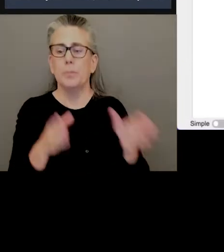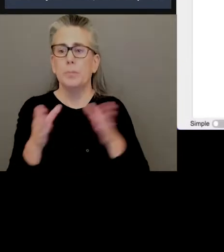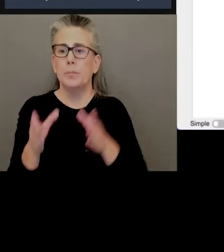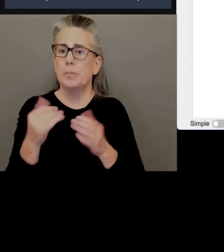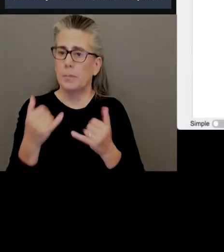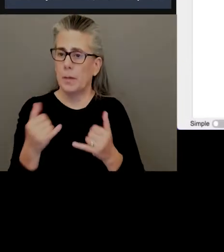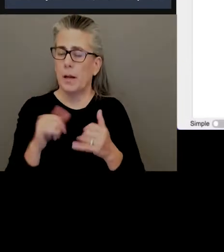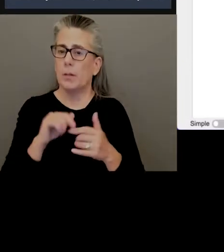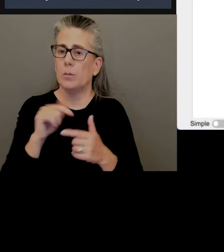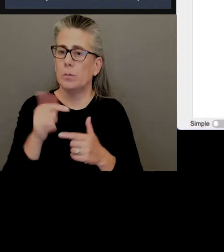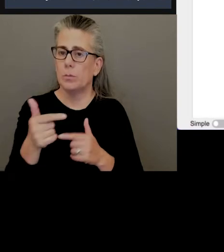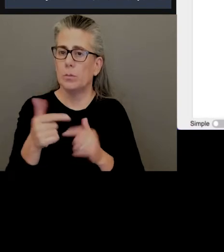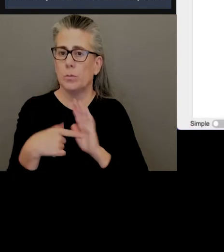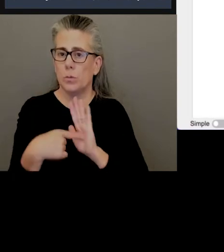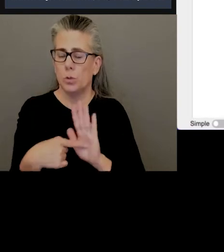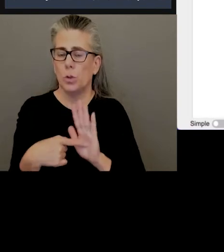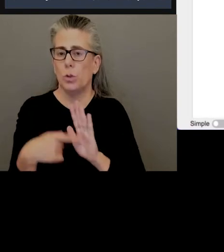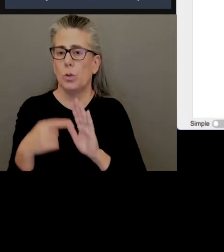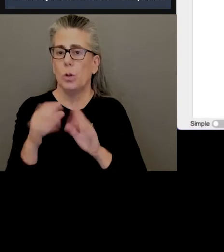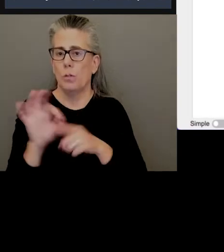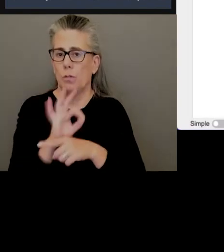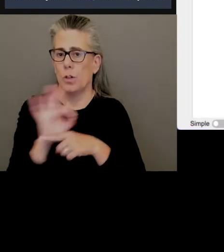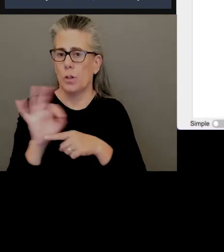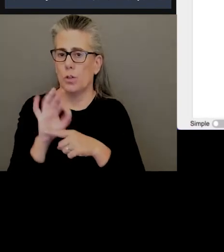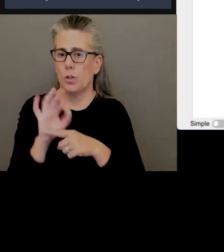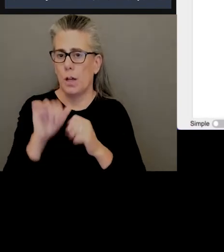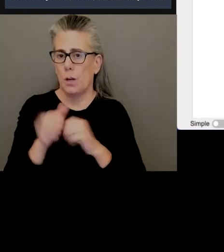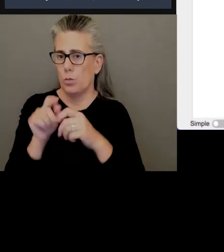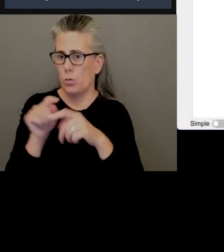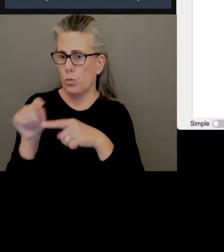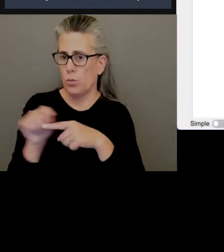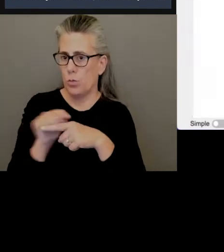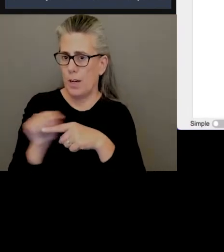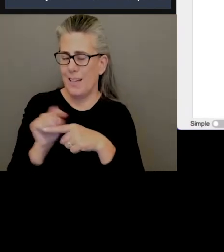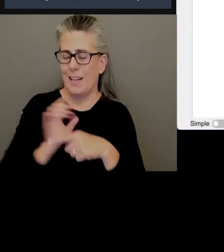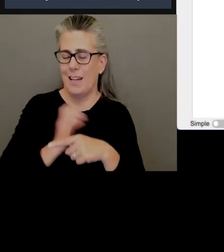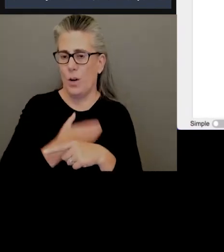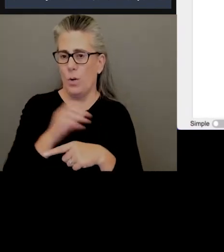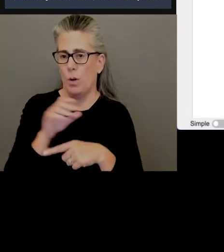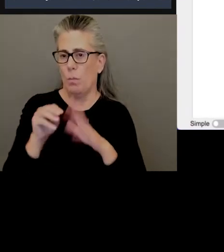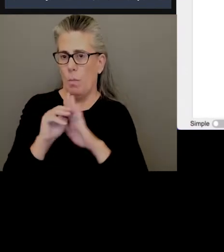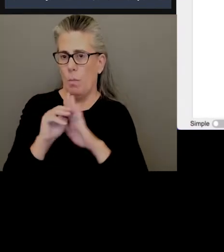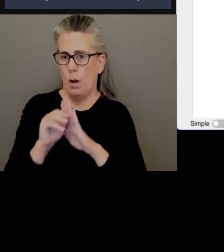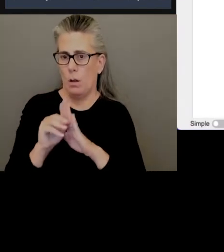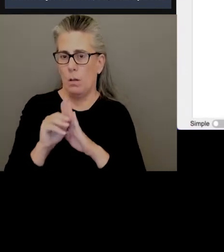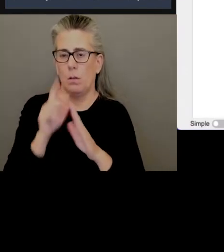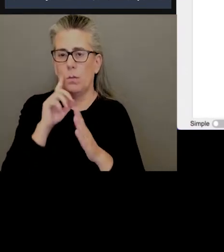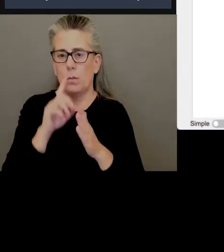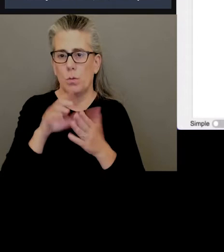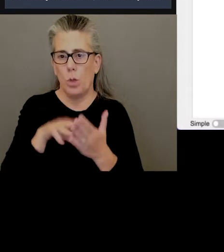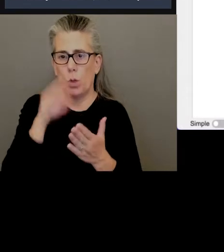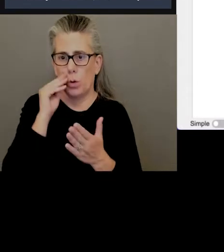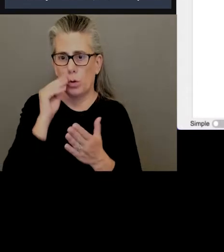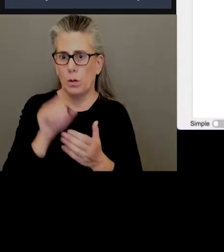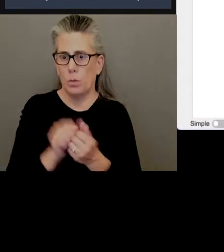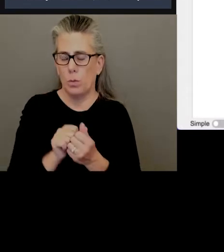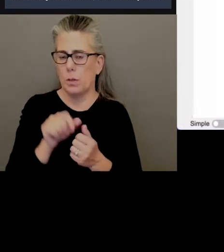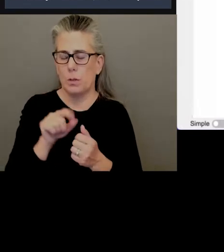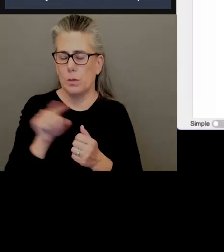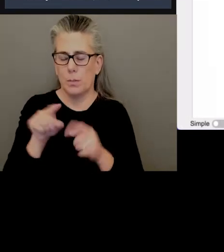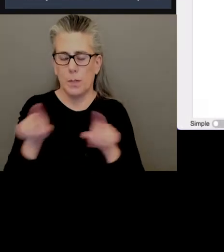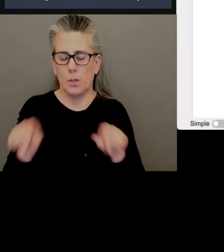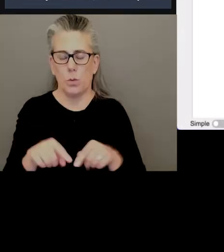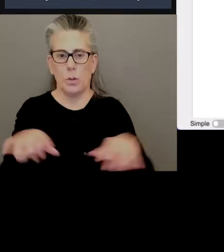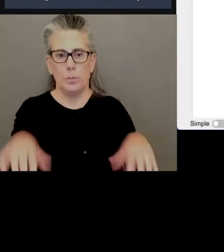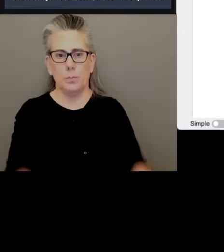is basically training our XGBoost model with the learning objective of squared error loss. We're going to make the